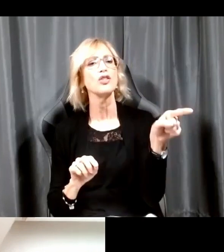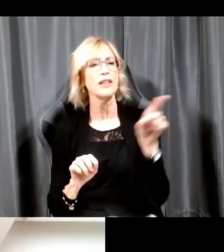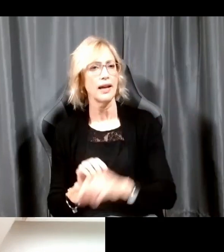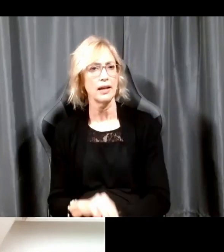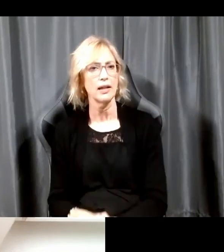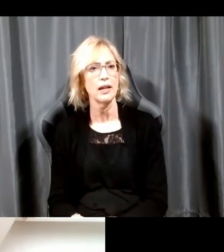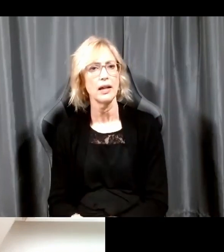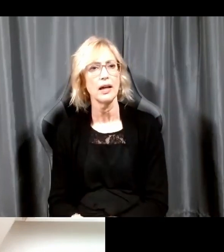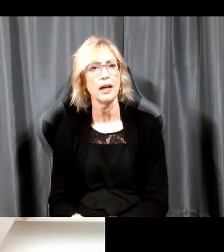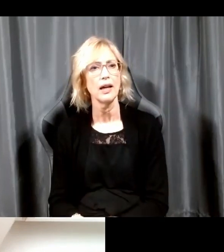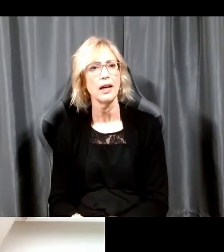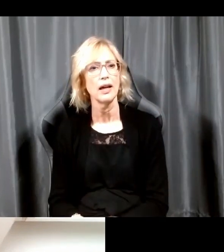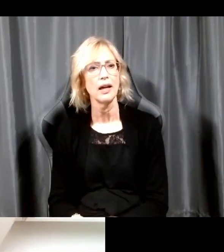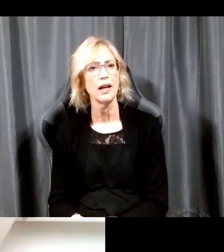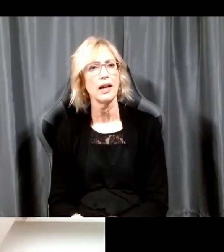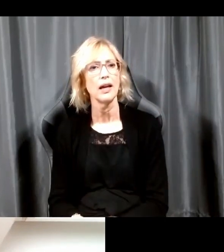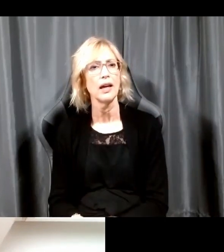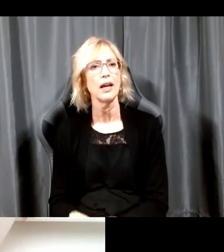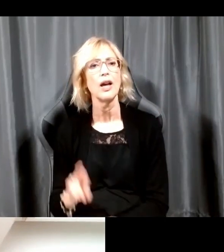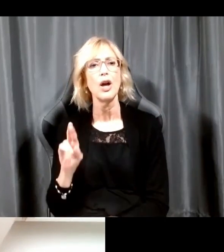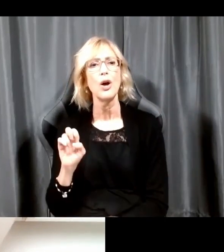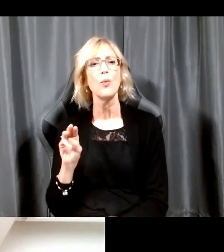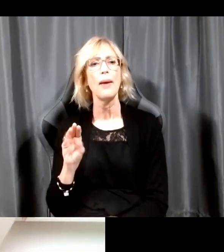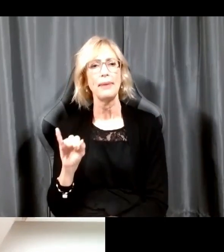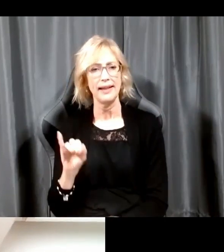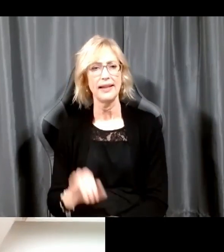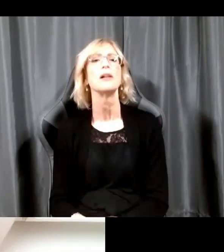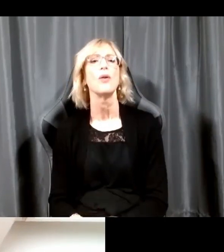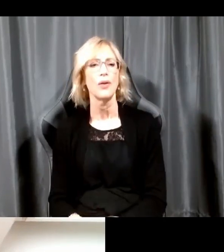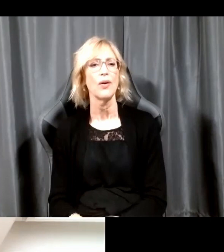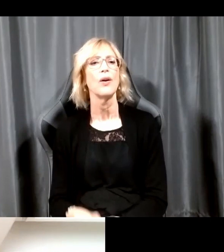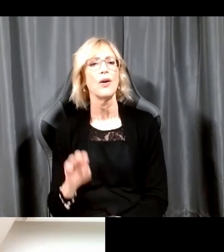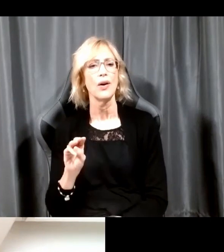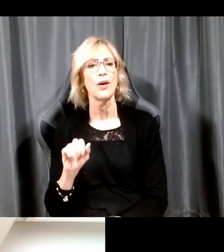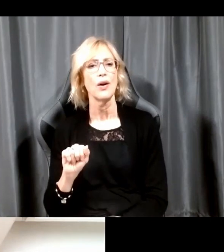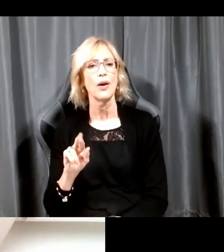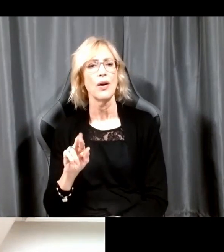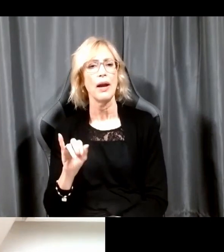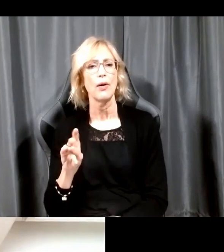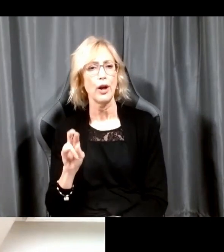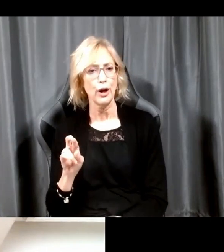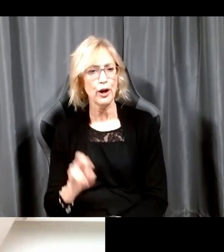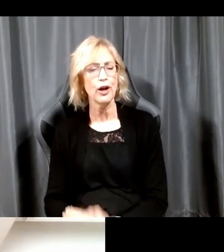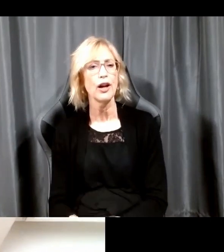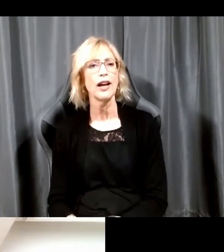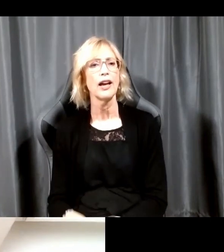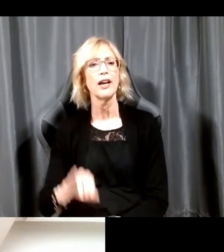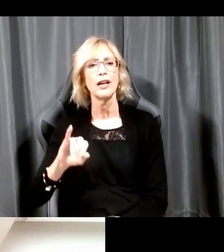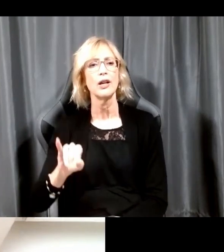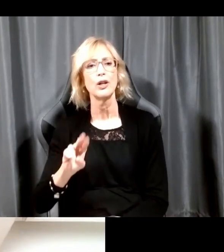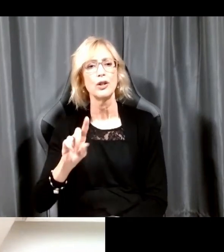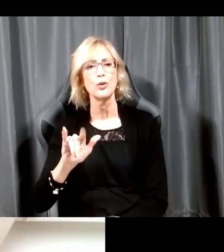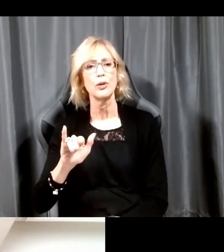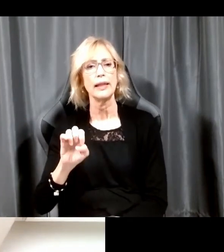Miyoko. Really? Raylene. Okay, hi. Okay. Mariner and Julene.